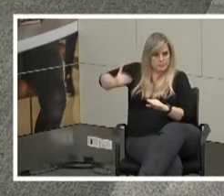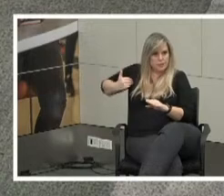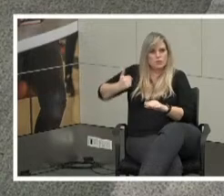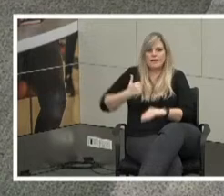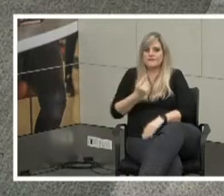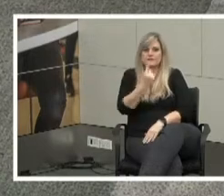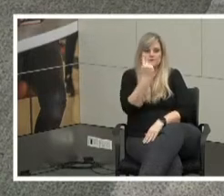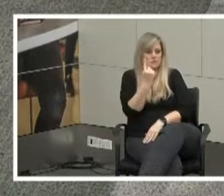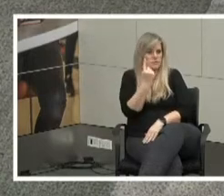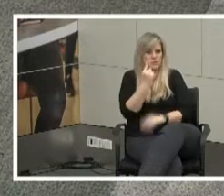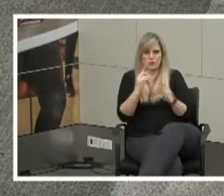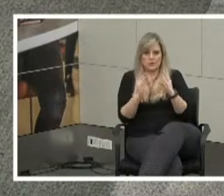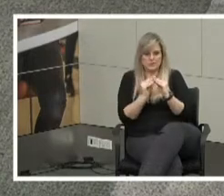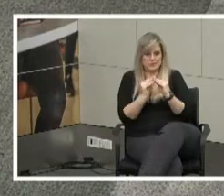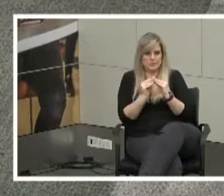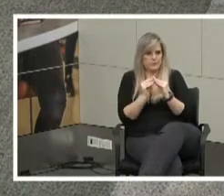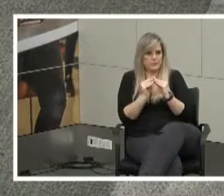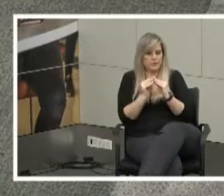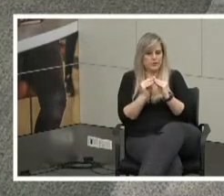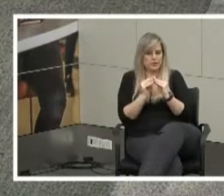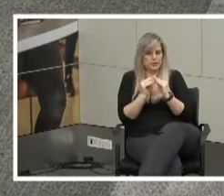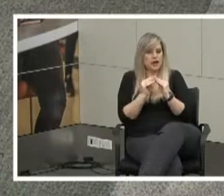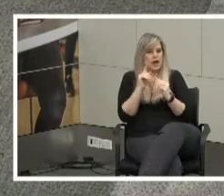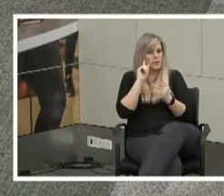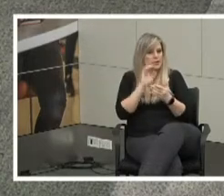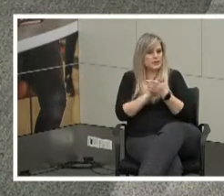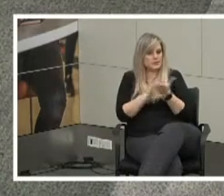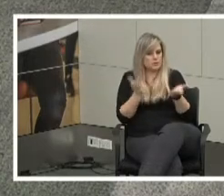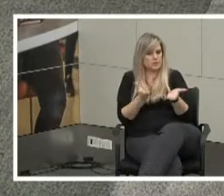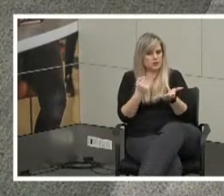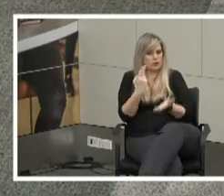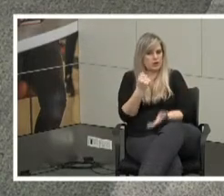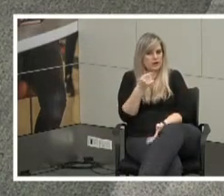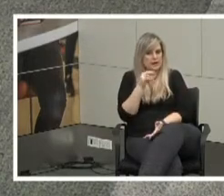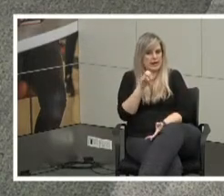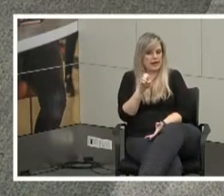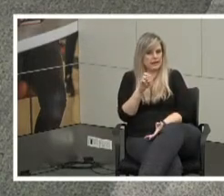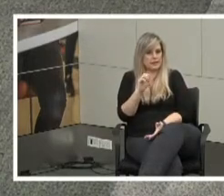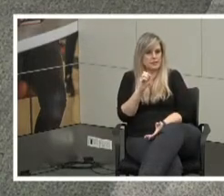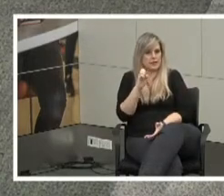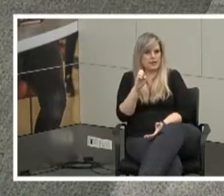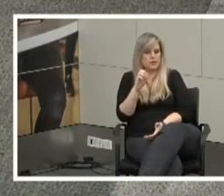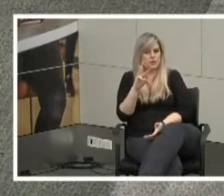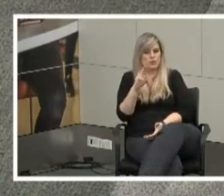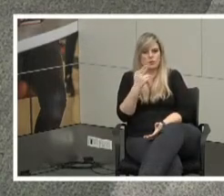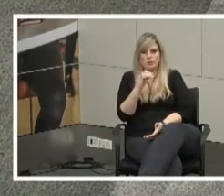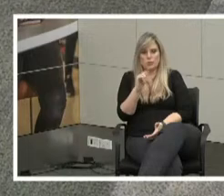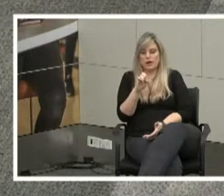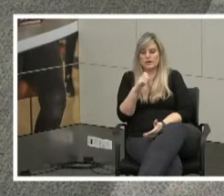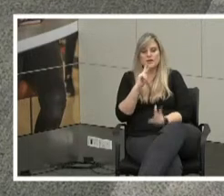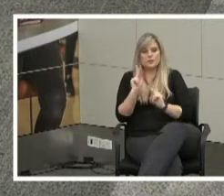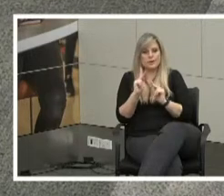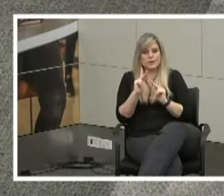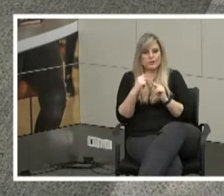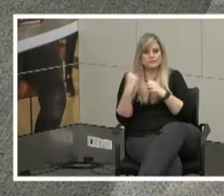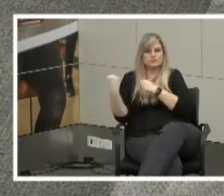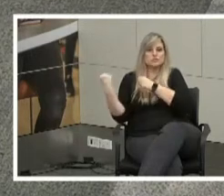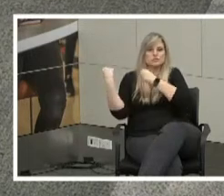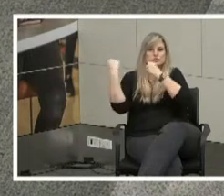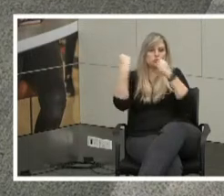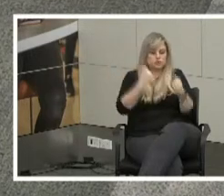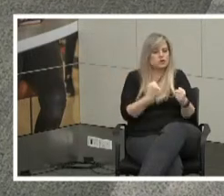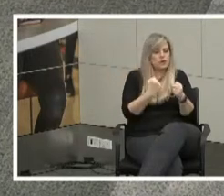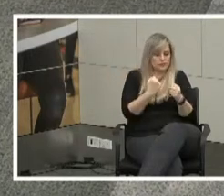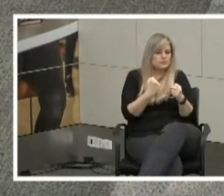one Summit and I believe it was held here at hatti May white and people had to drive in from their community so this year